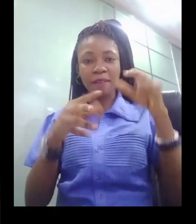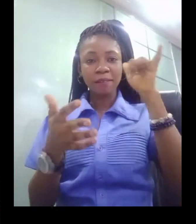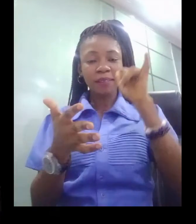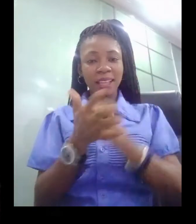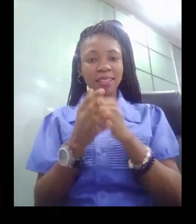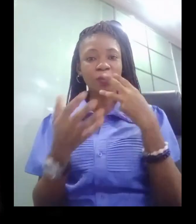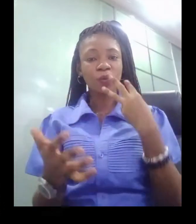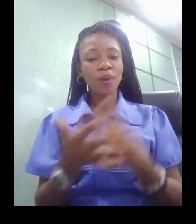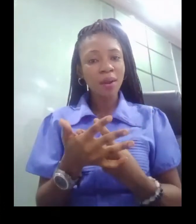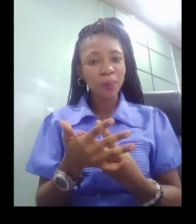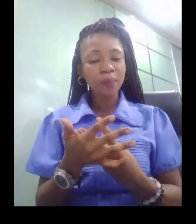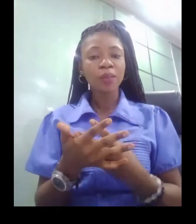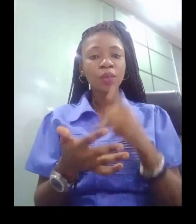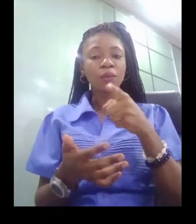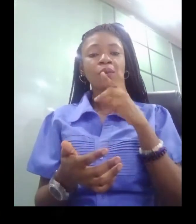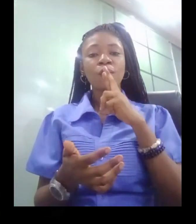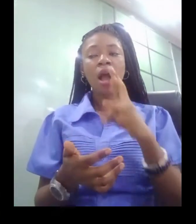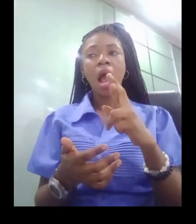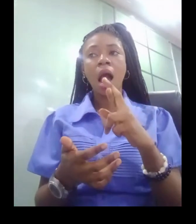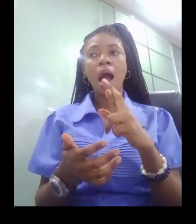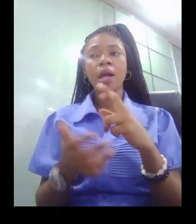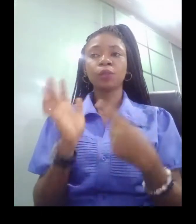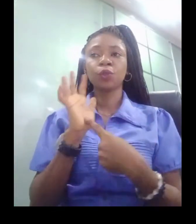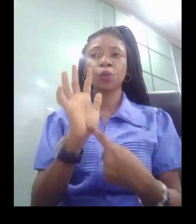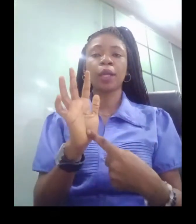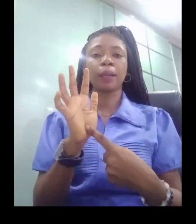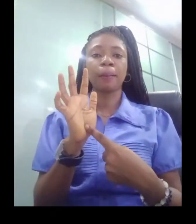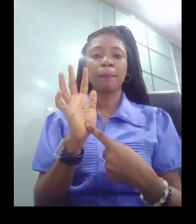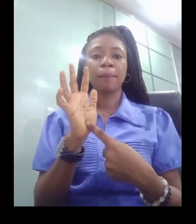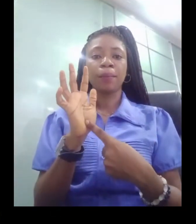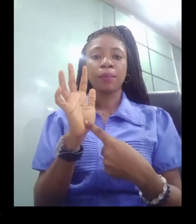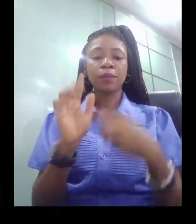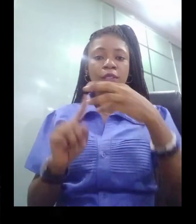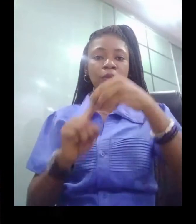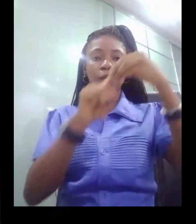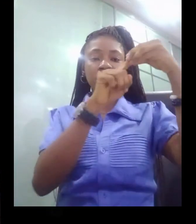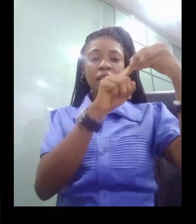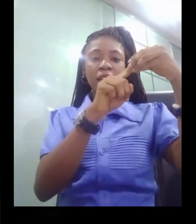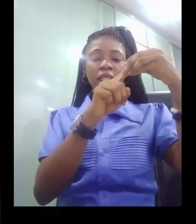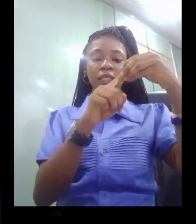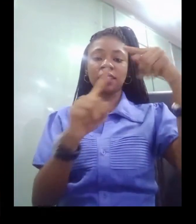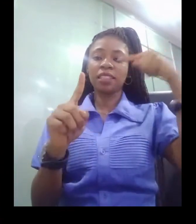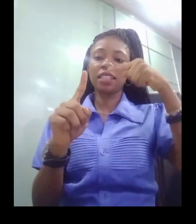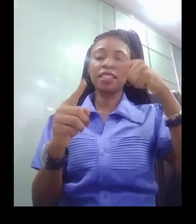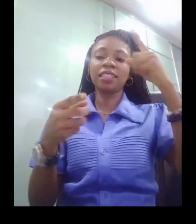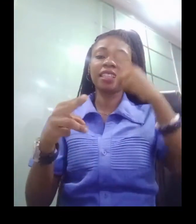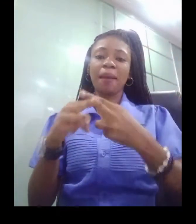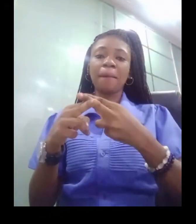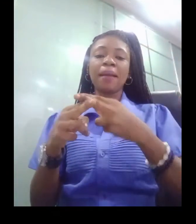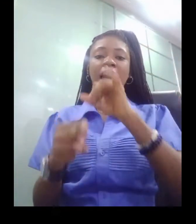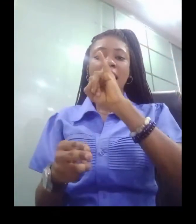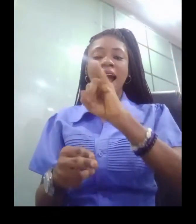are dealing with the property of sign language called iconicity.